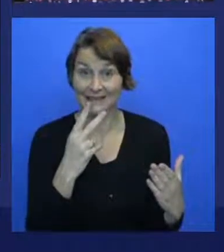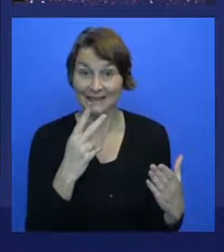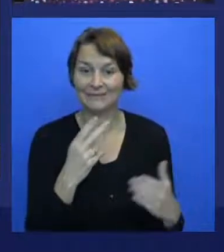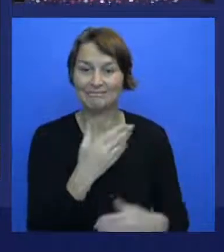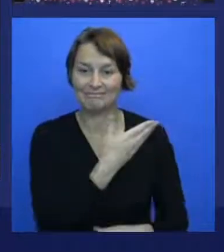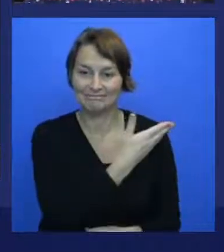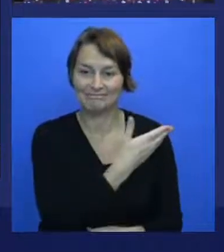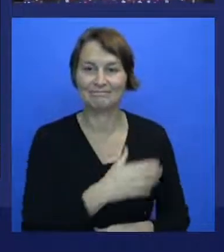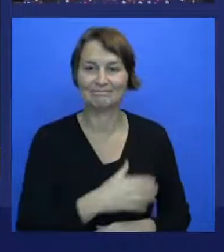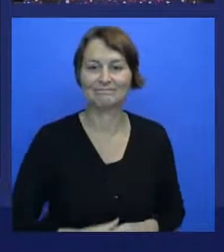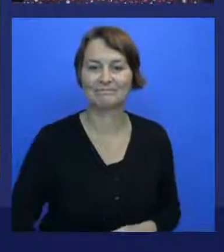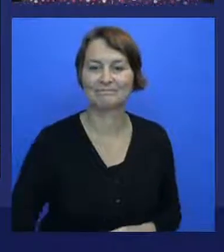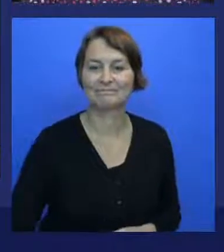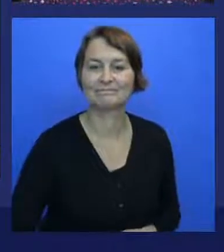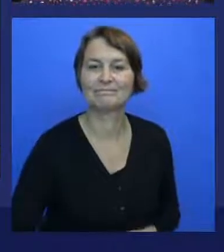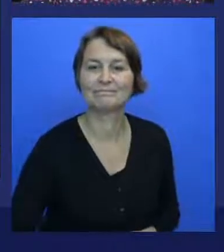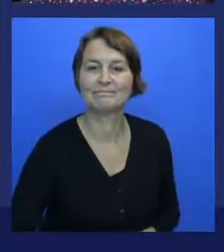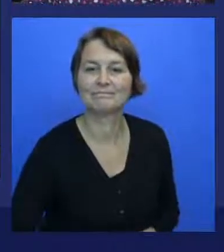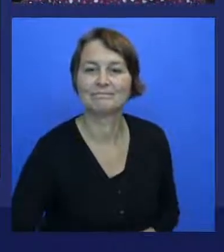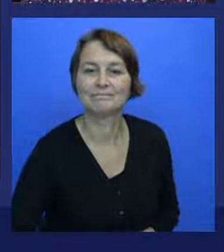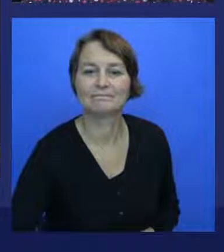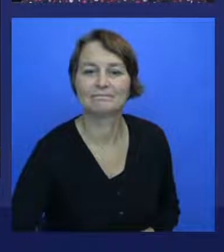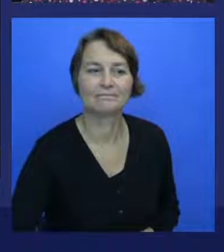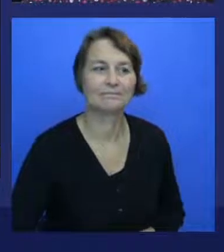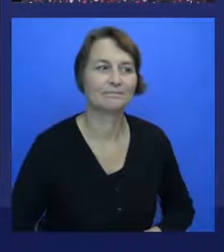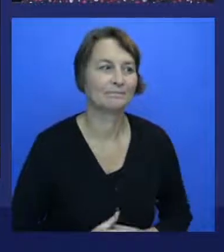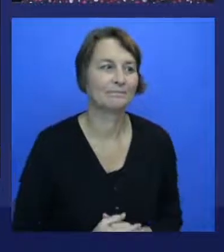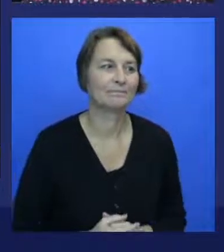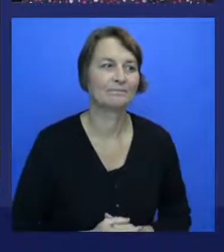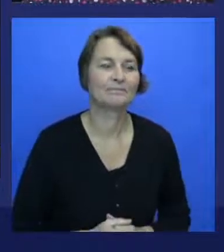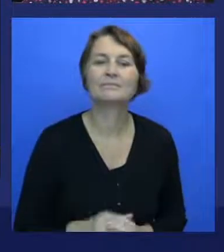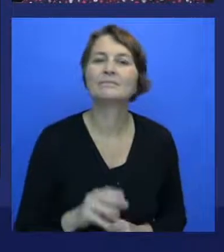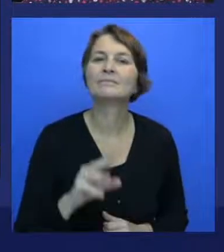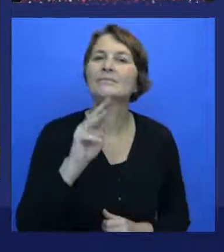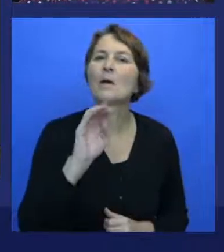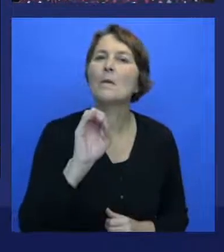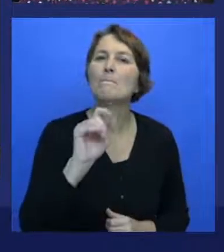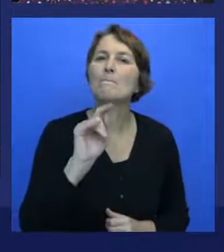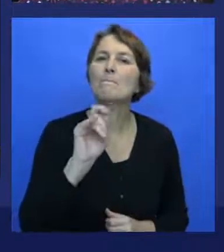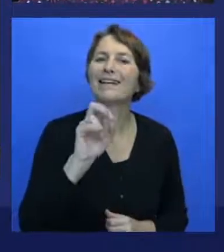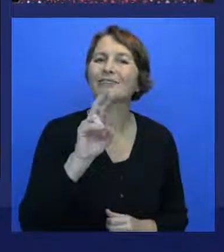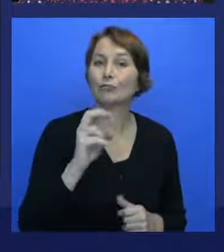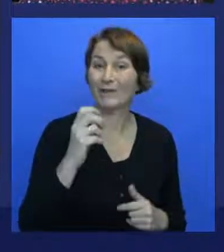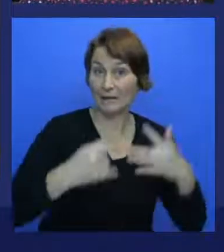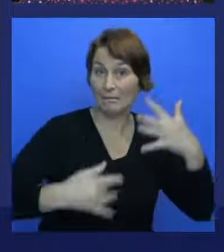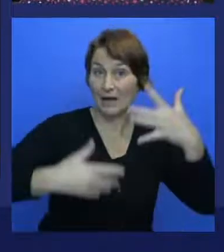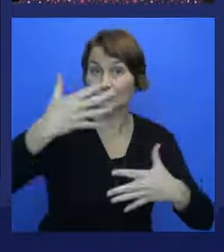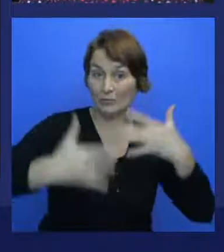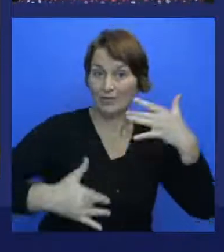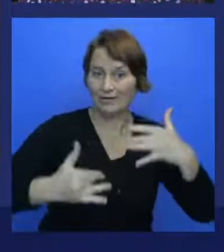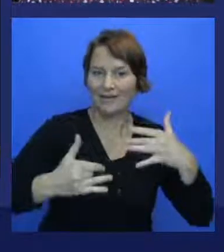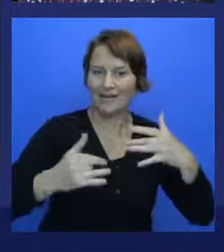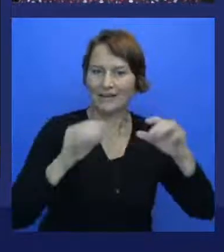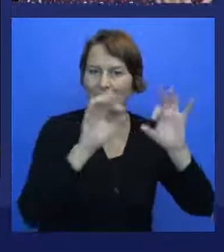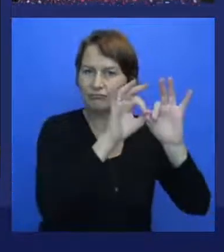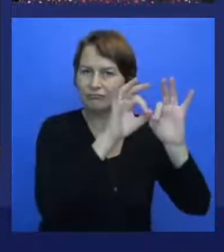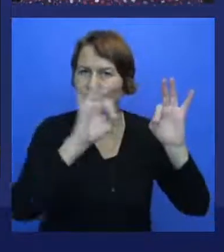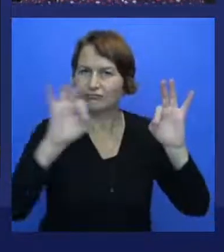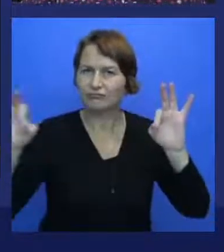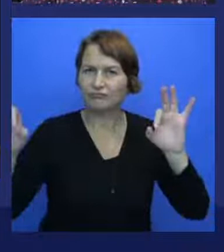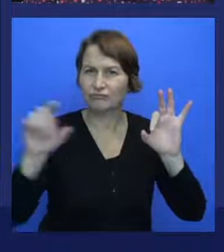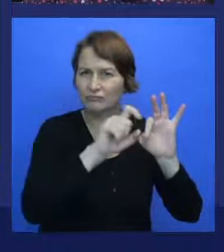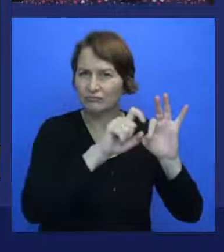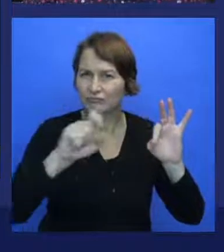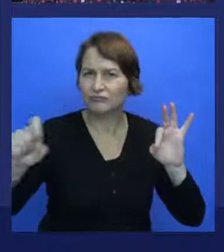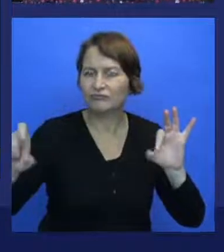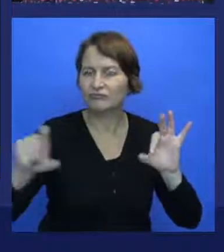This is time series data based on multiple dimensions with multiple metrics, basically tickets that come out of California, Washington, New